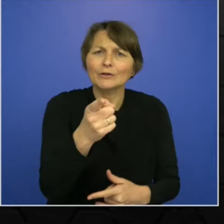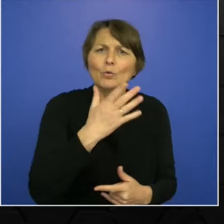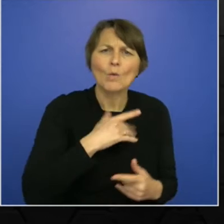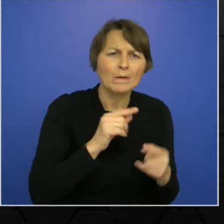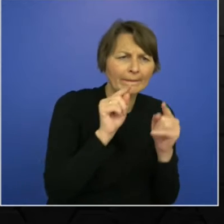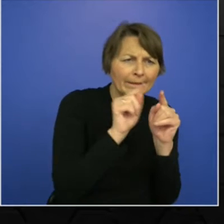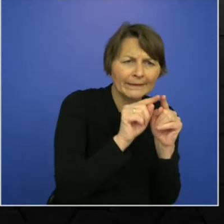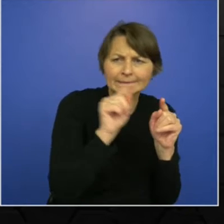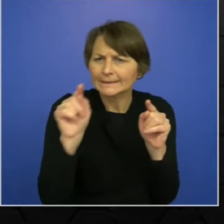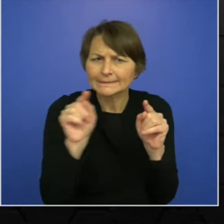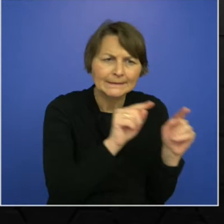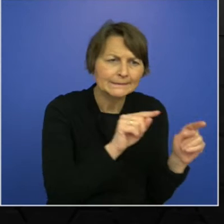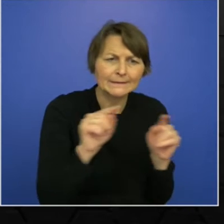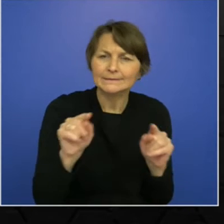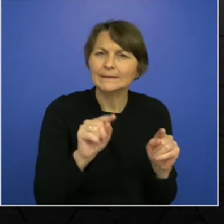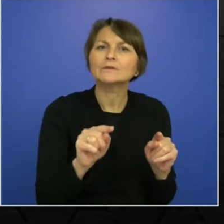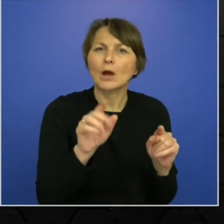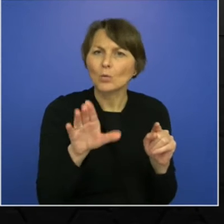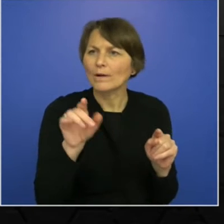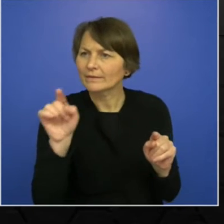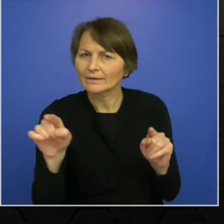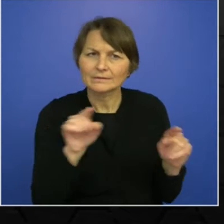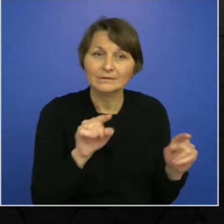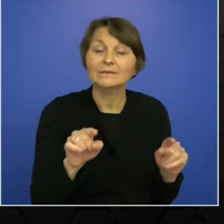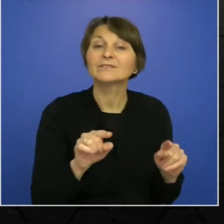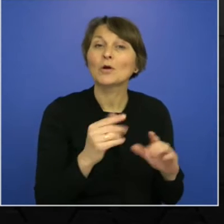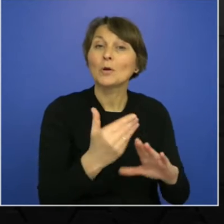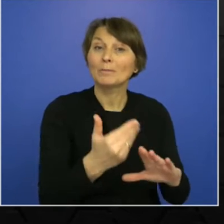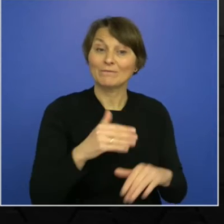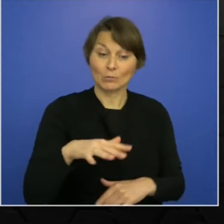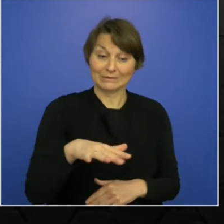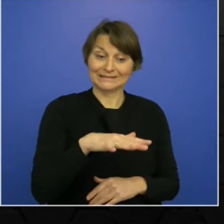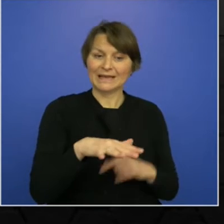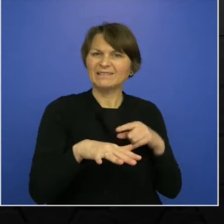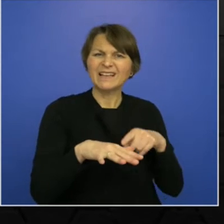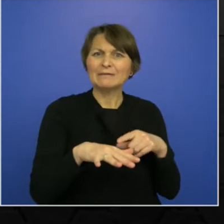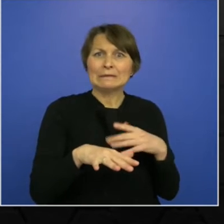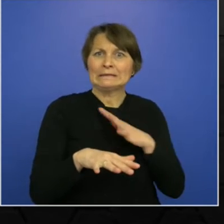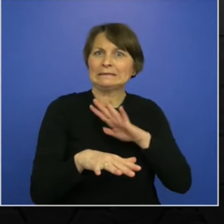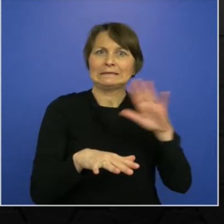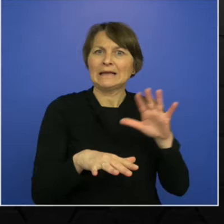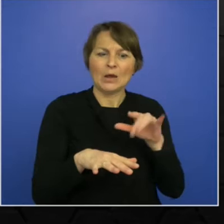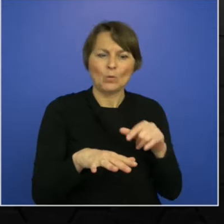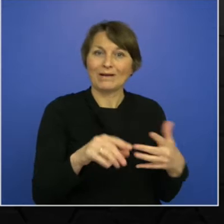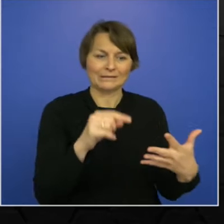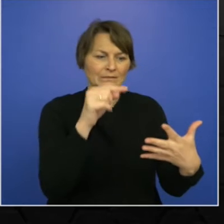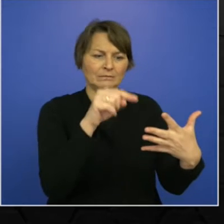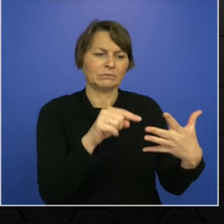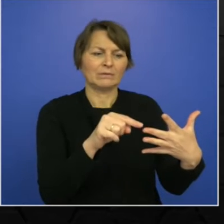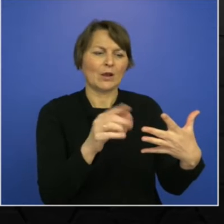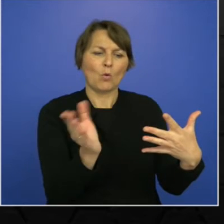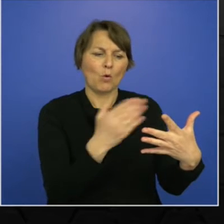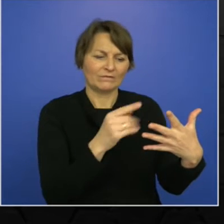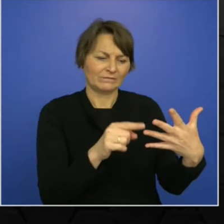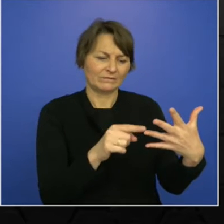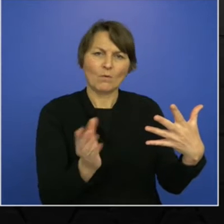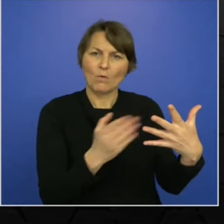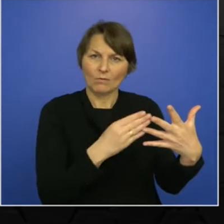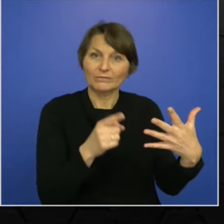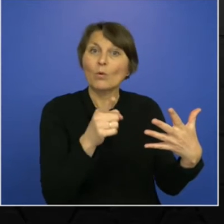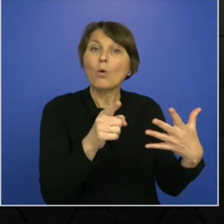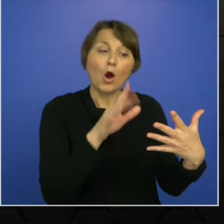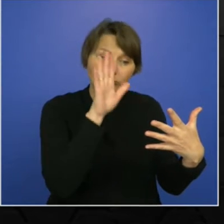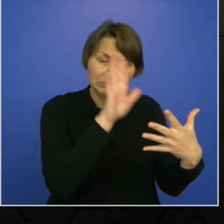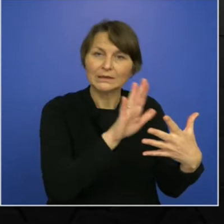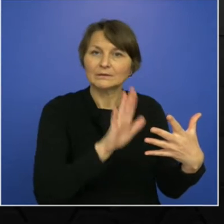bot says with the built-in scenarios, and if you don't like something, you can come in this platform and you can change, for example,